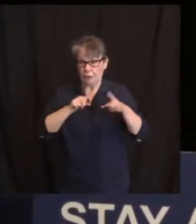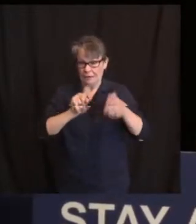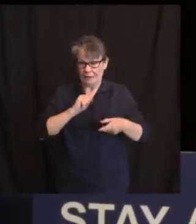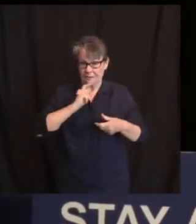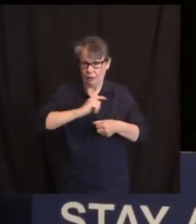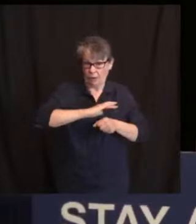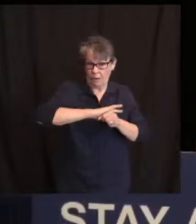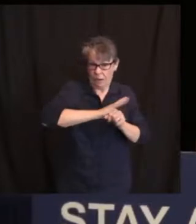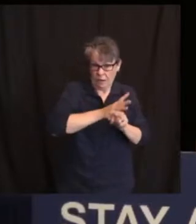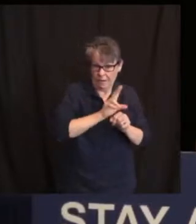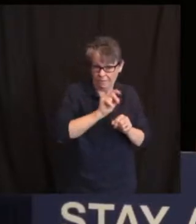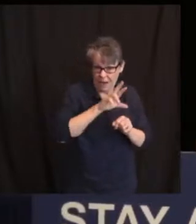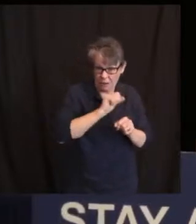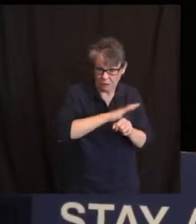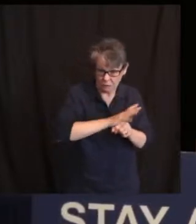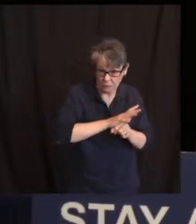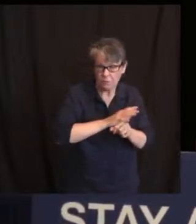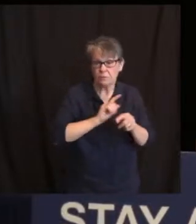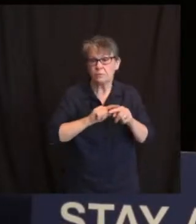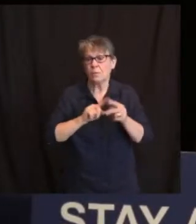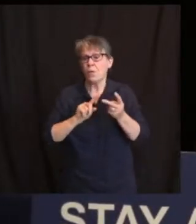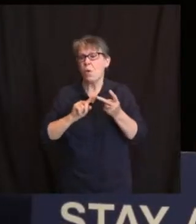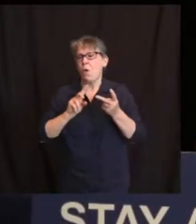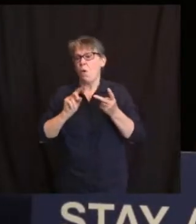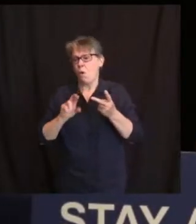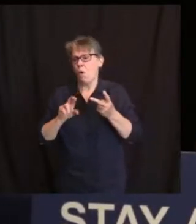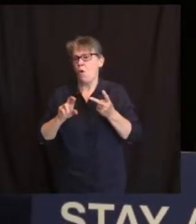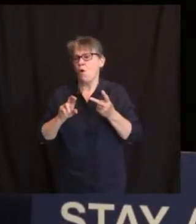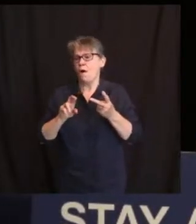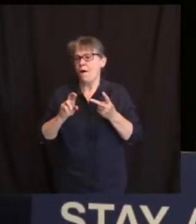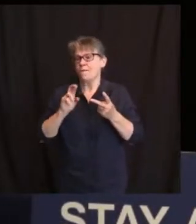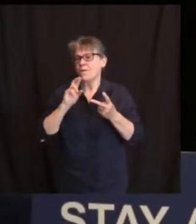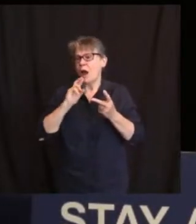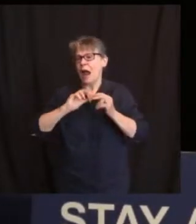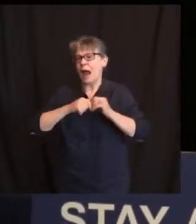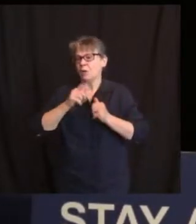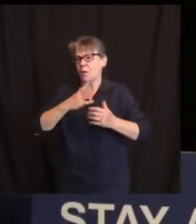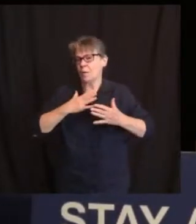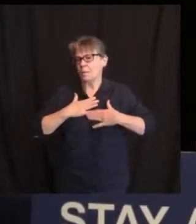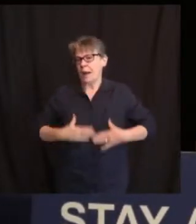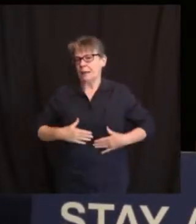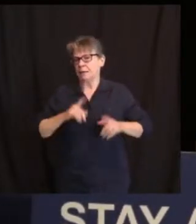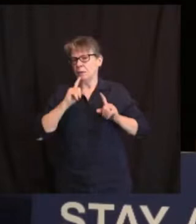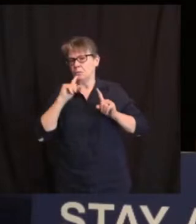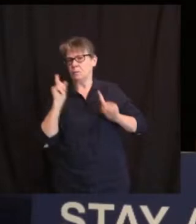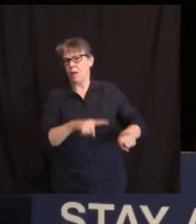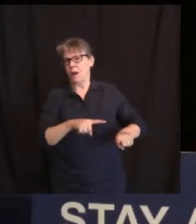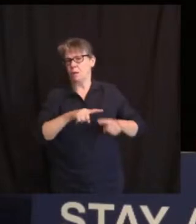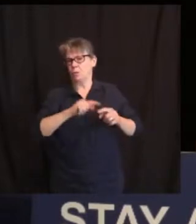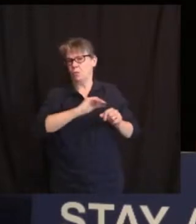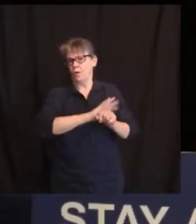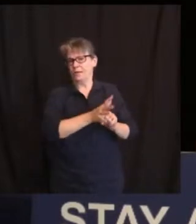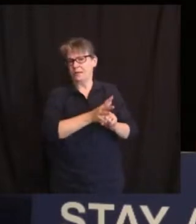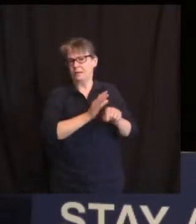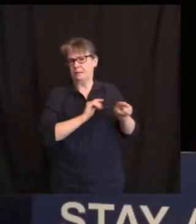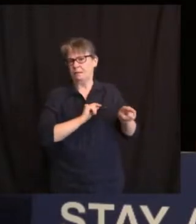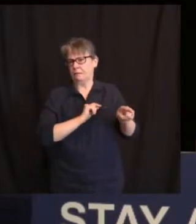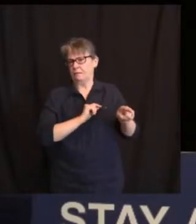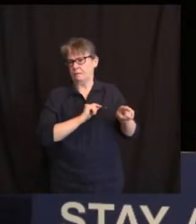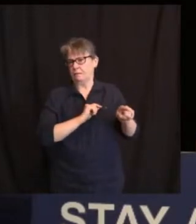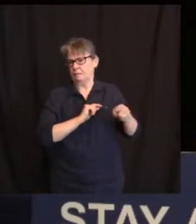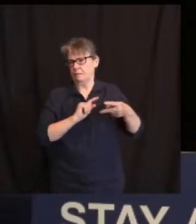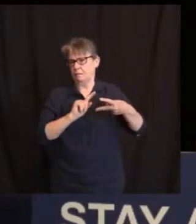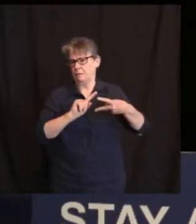this date, the only way that we could test for the virus itself was looking for the virus's RNA through what's known as a PCR test. The